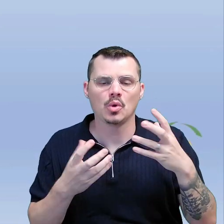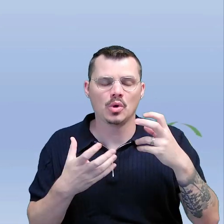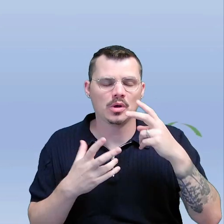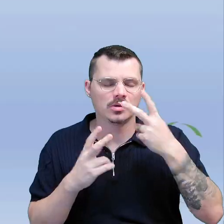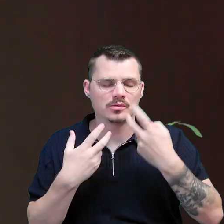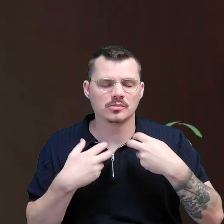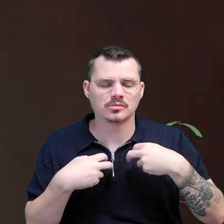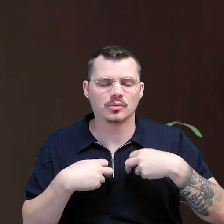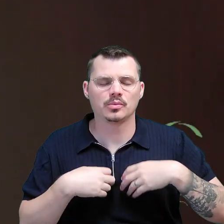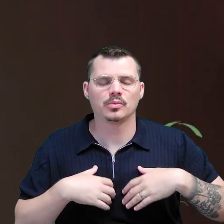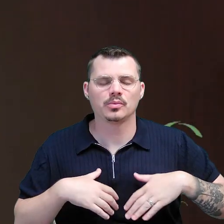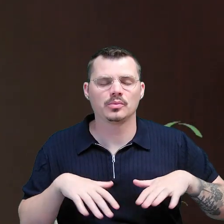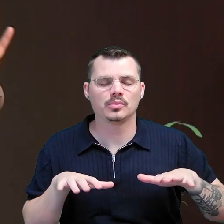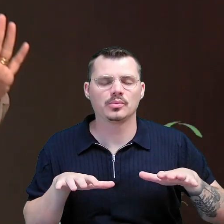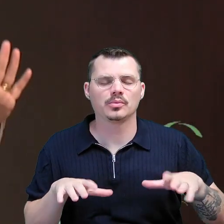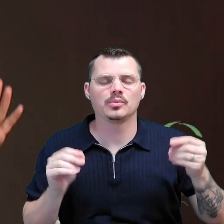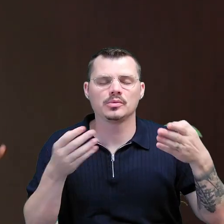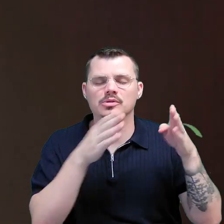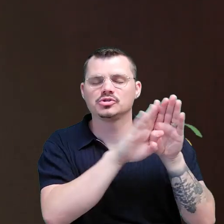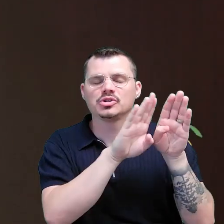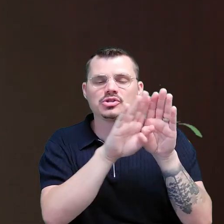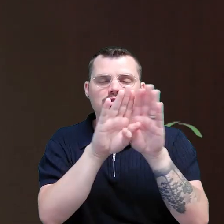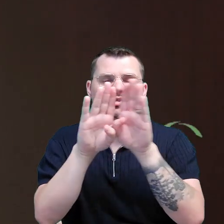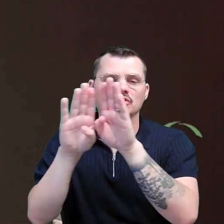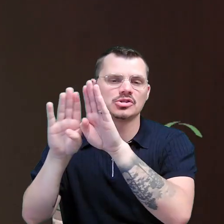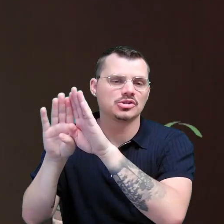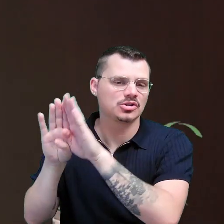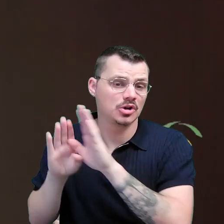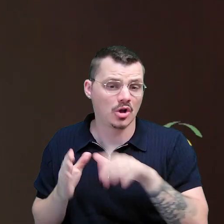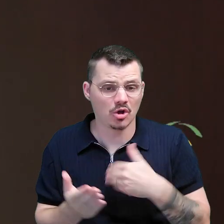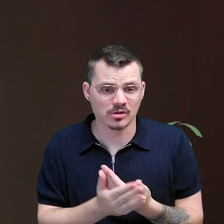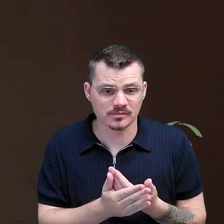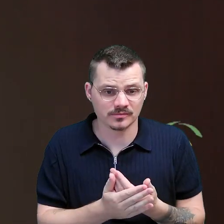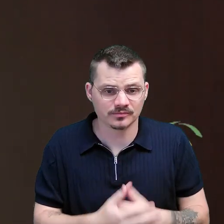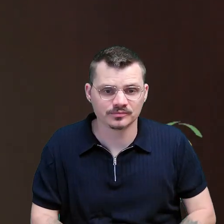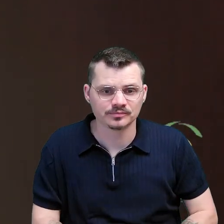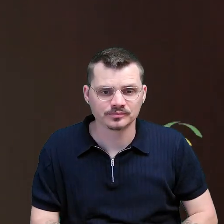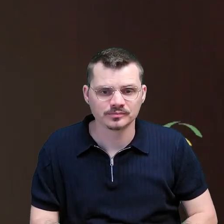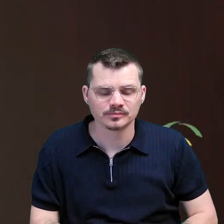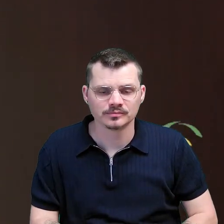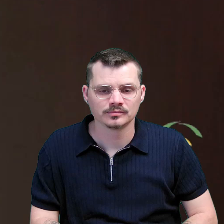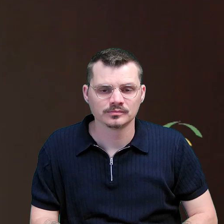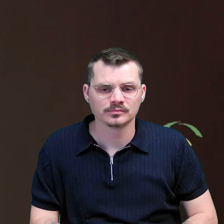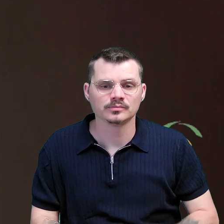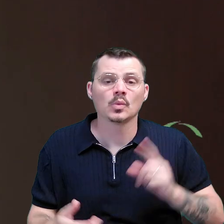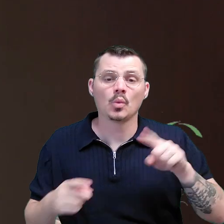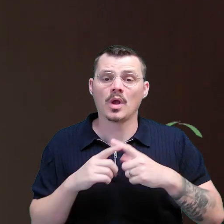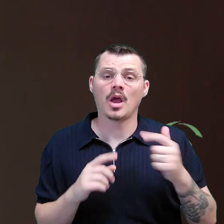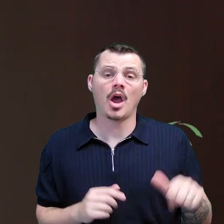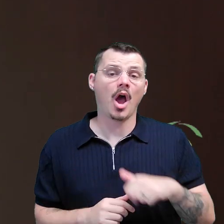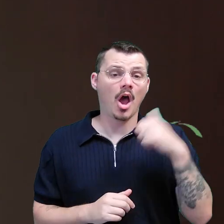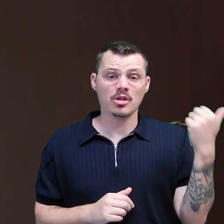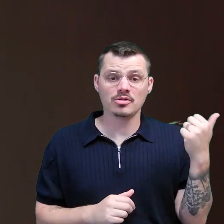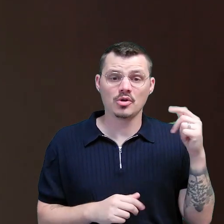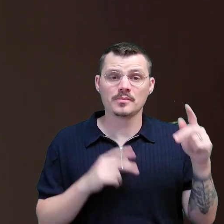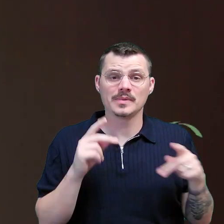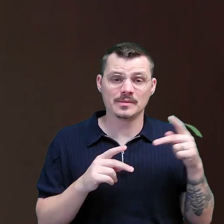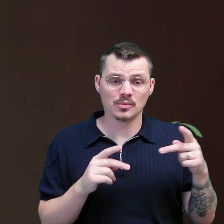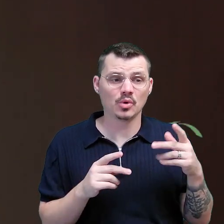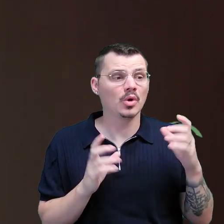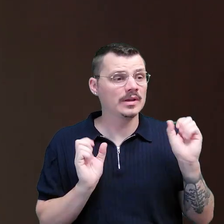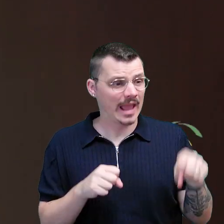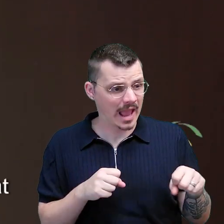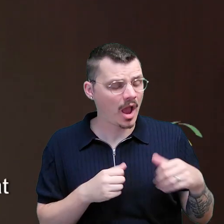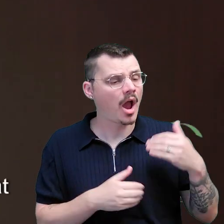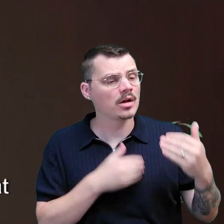deep, and shut it all out for a little while. And when other people roll with